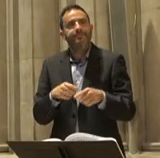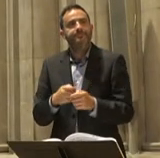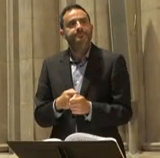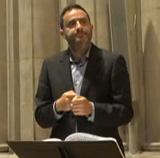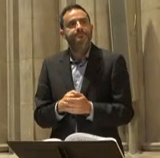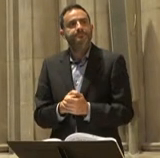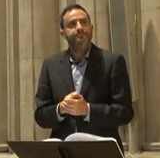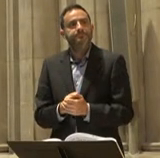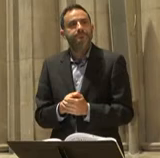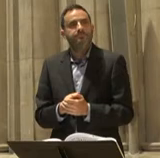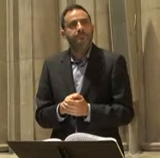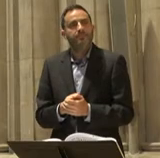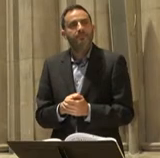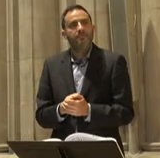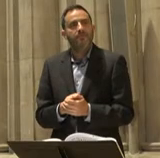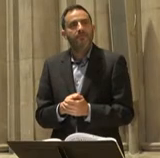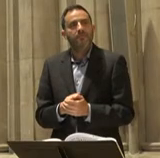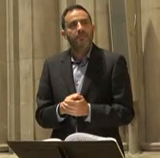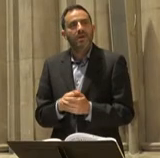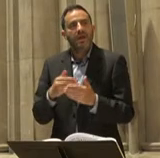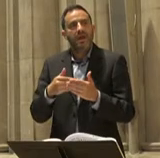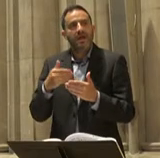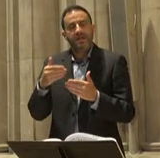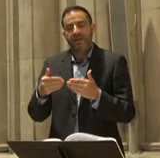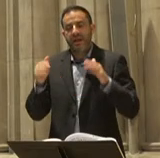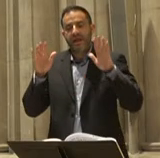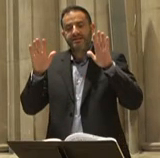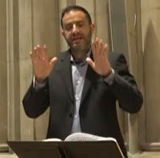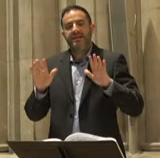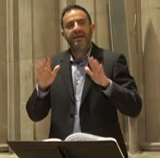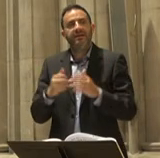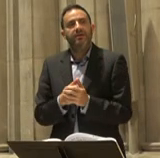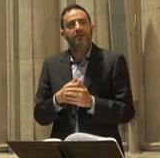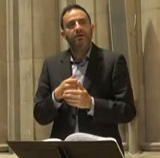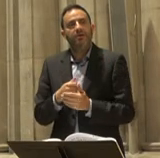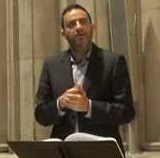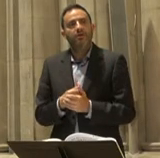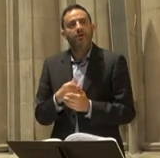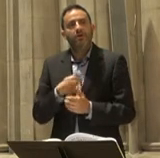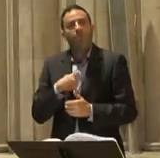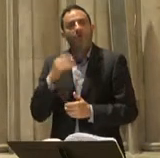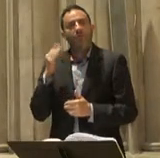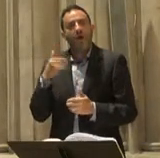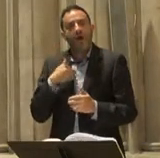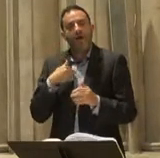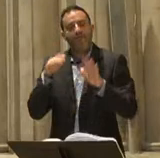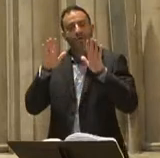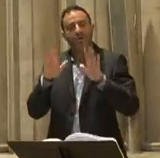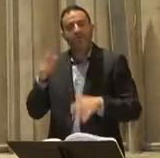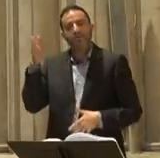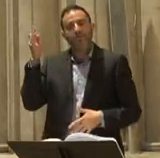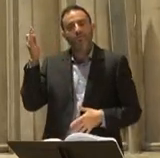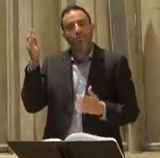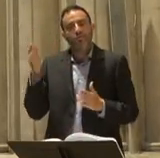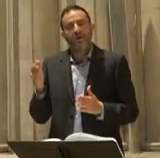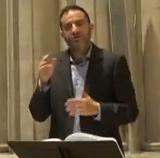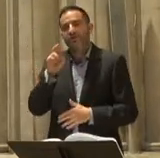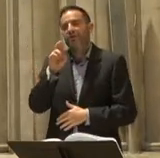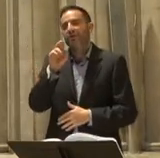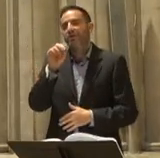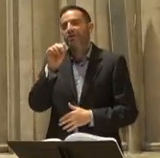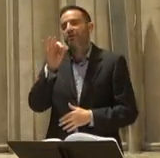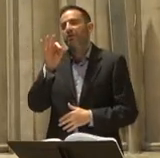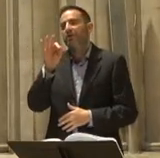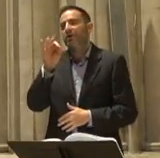And then next Sunday, we will be doing, we'll have a wonderful preacher, Raphael